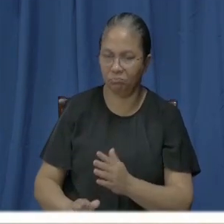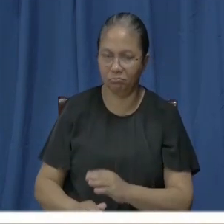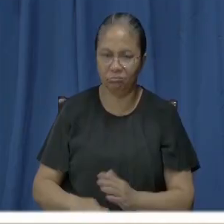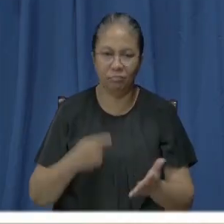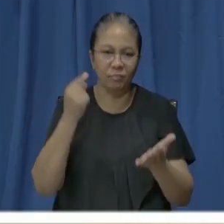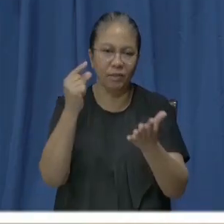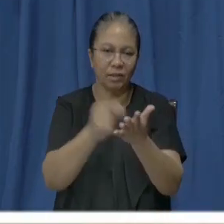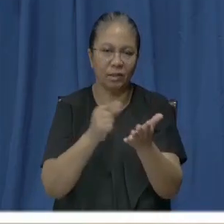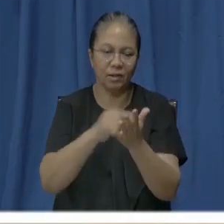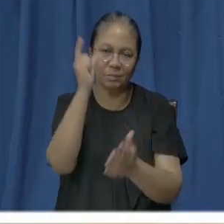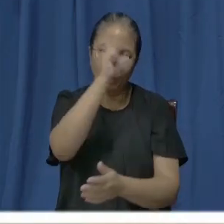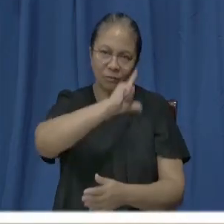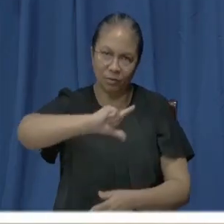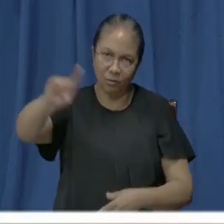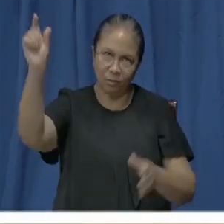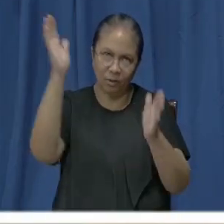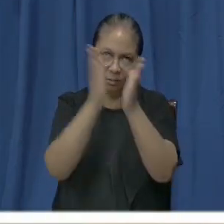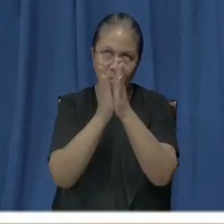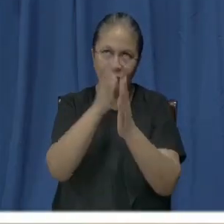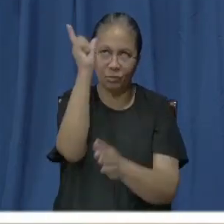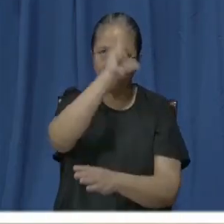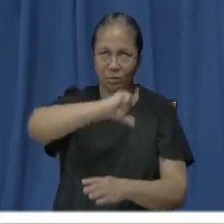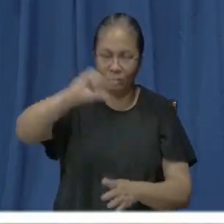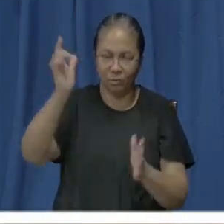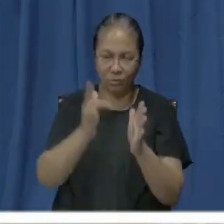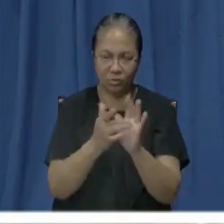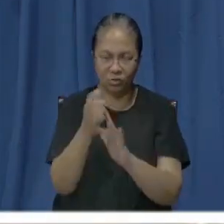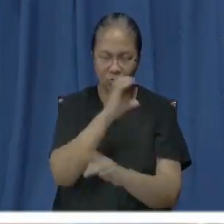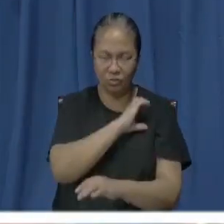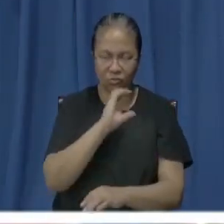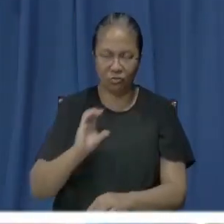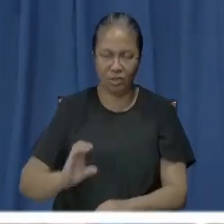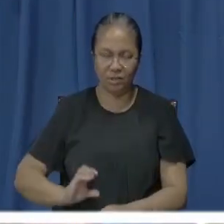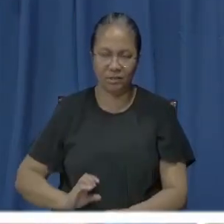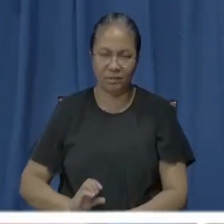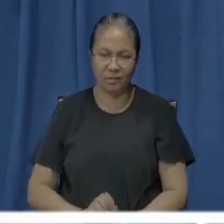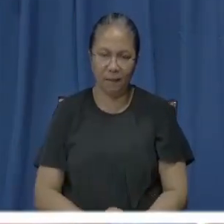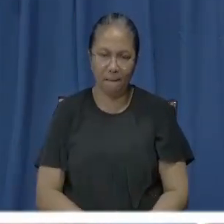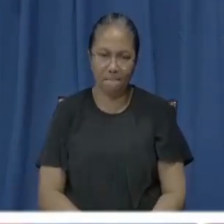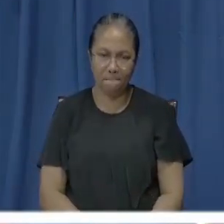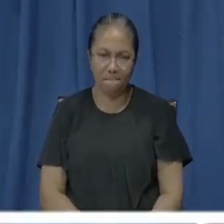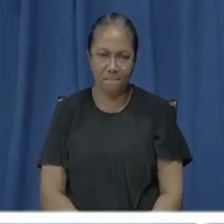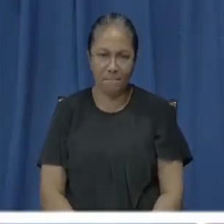Gospel of the Lord. Praise to you, Lord Jesus Christ.